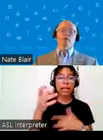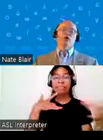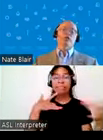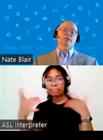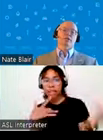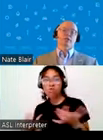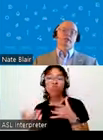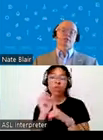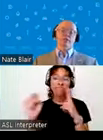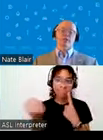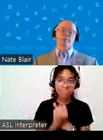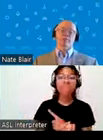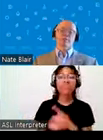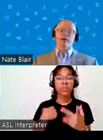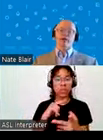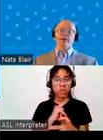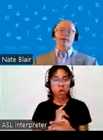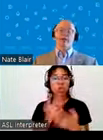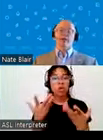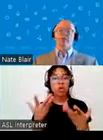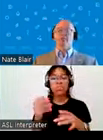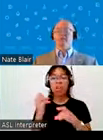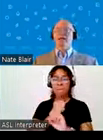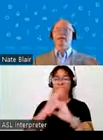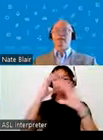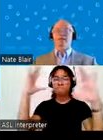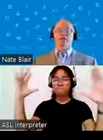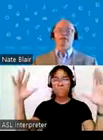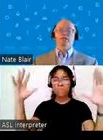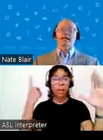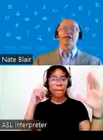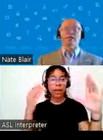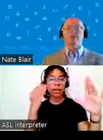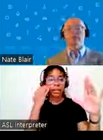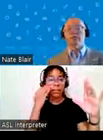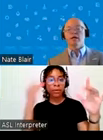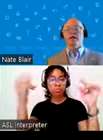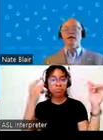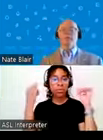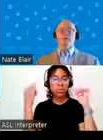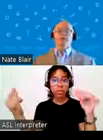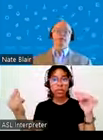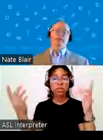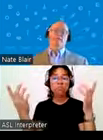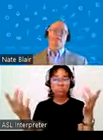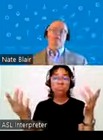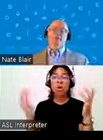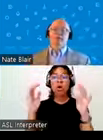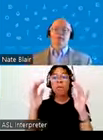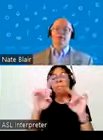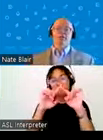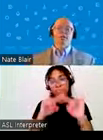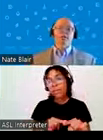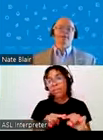include the largest electric system build out and likely the largest land use, depending on the combination